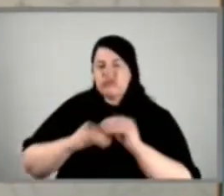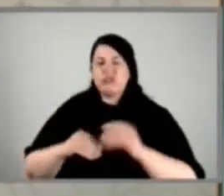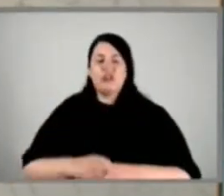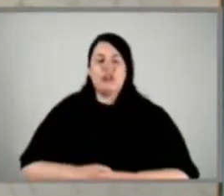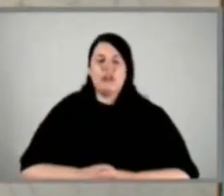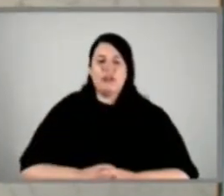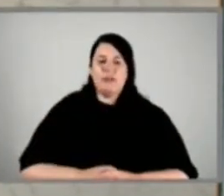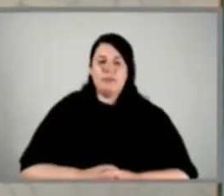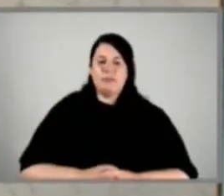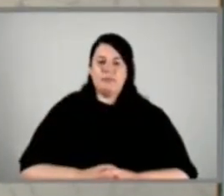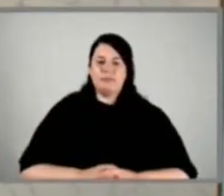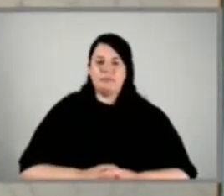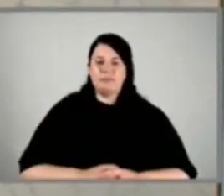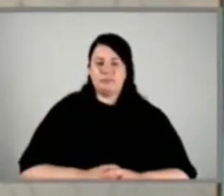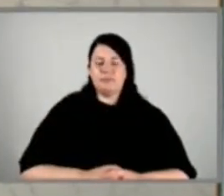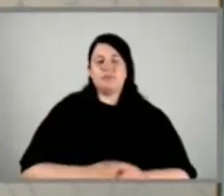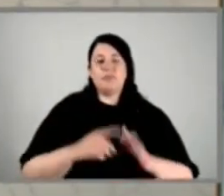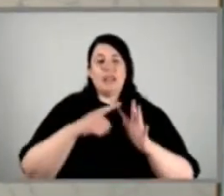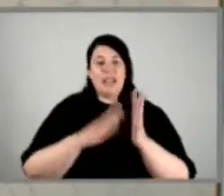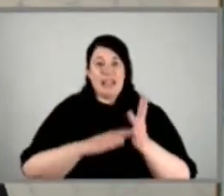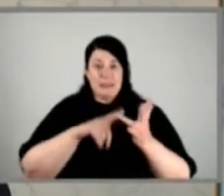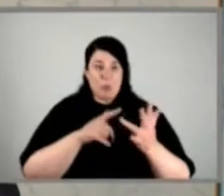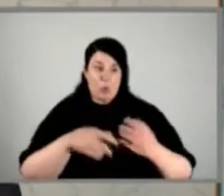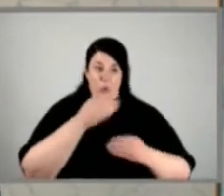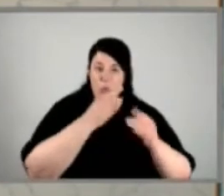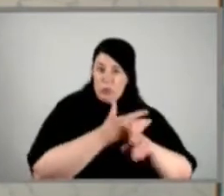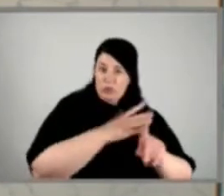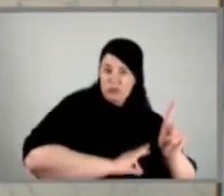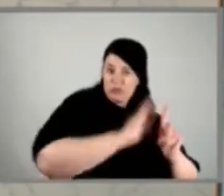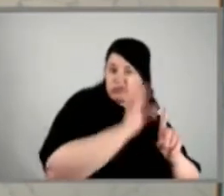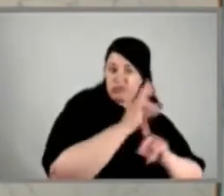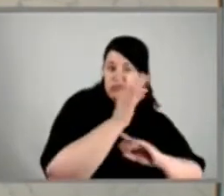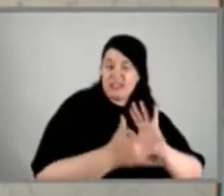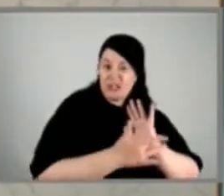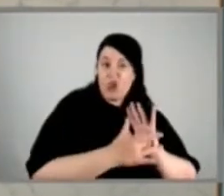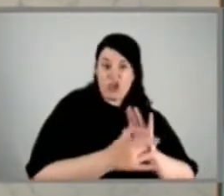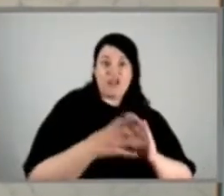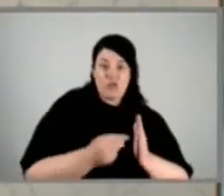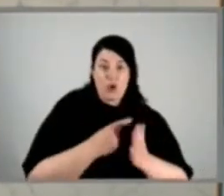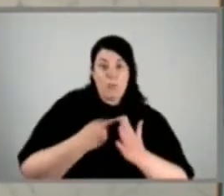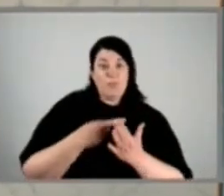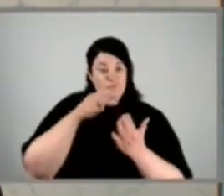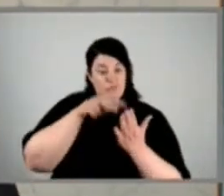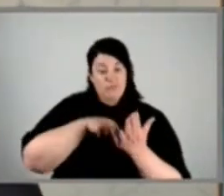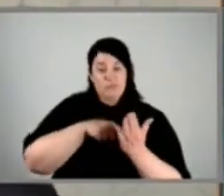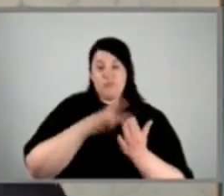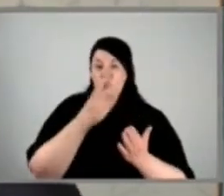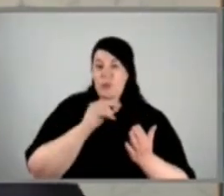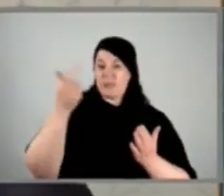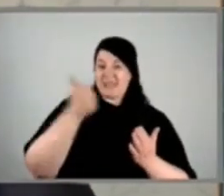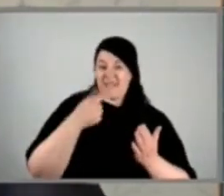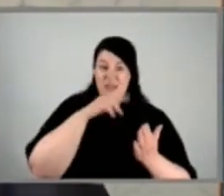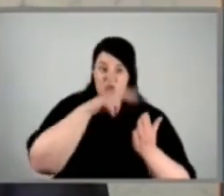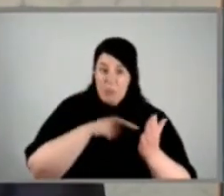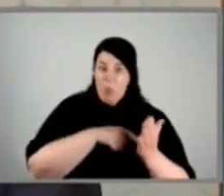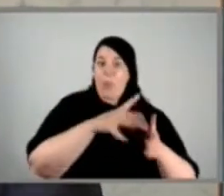AEMO is operating with at the moment, which actually came out of the review that I chaired back in 2017. And